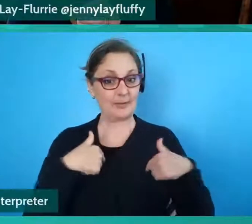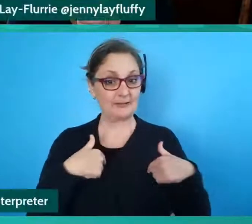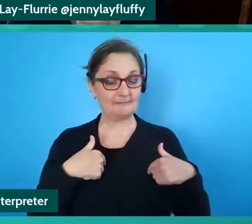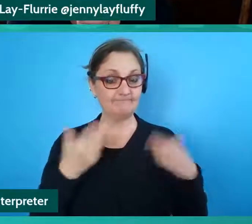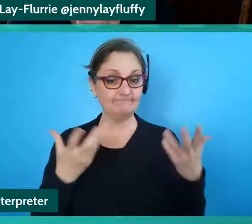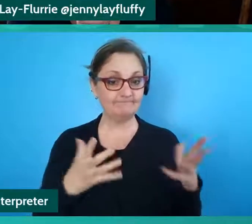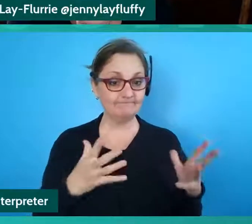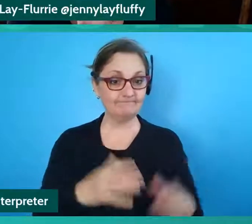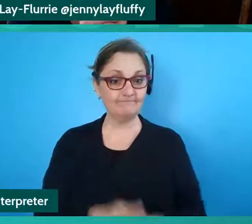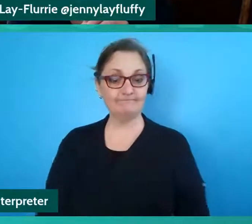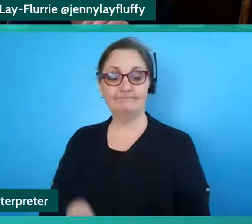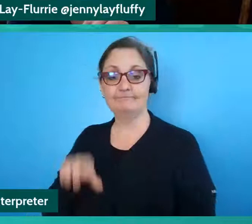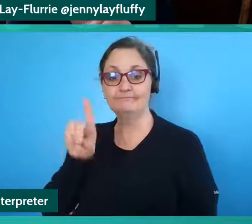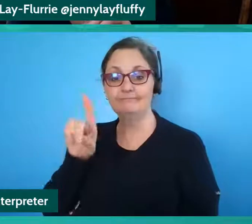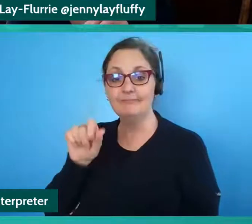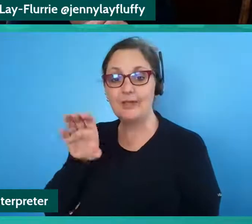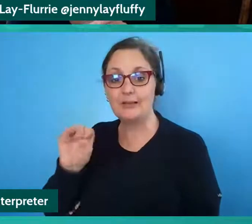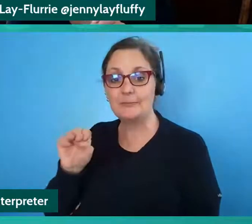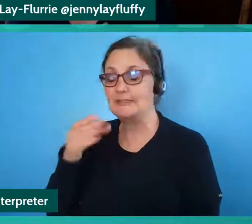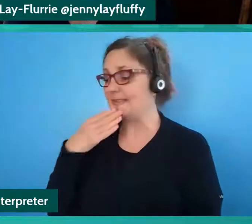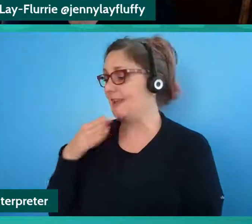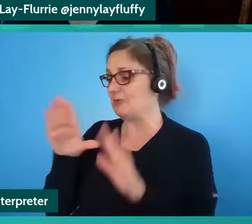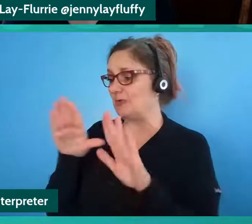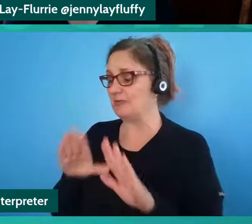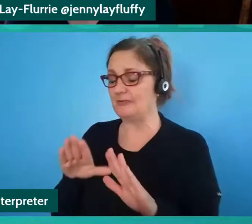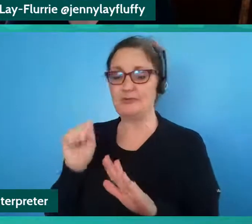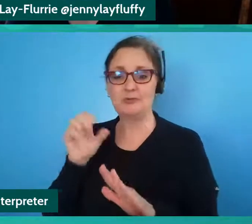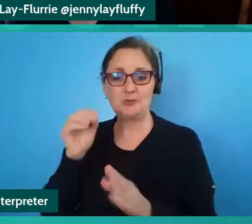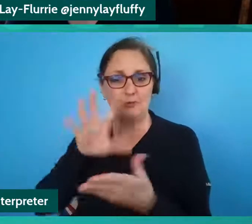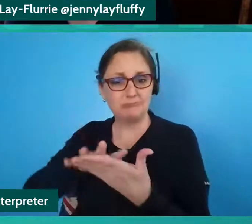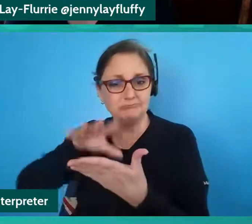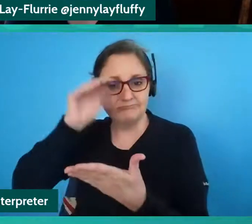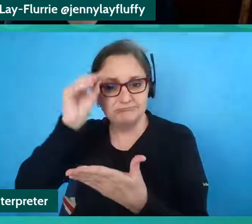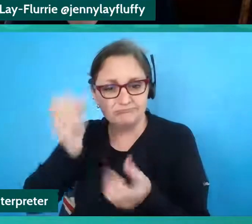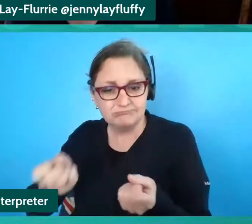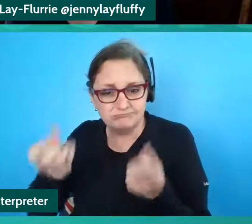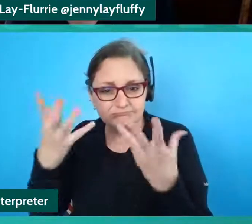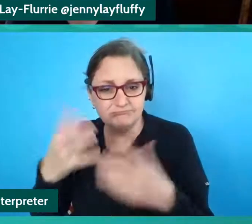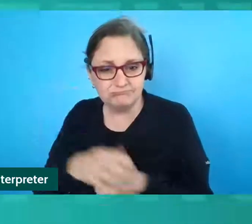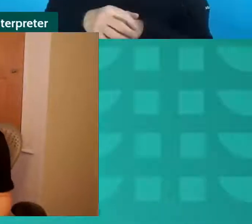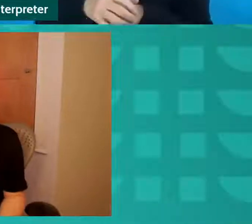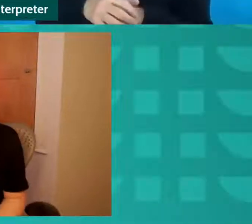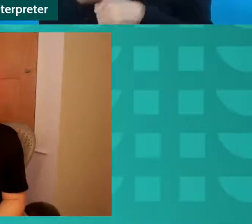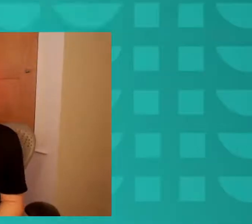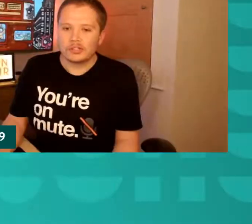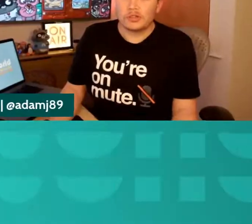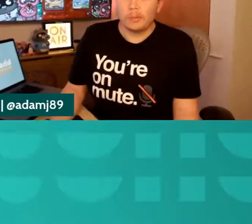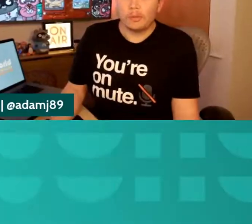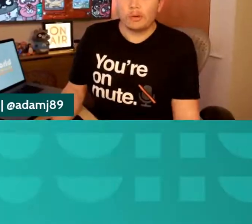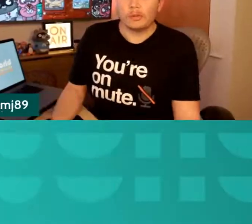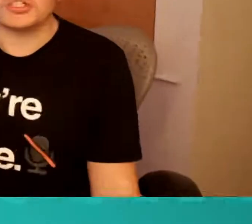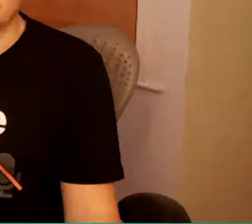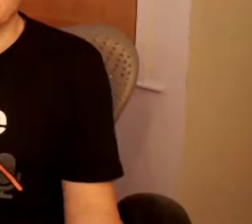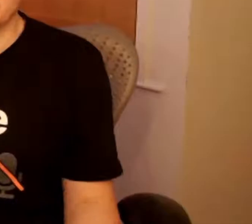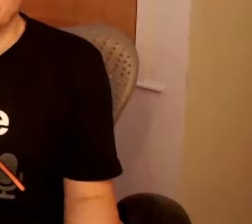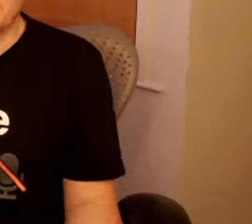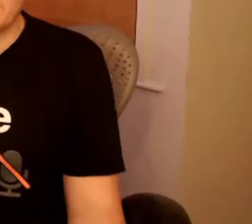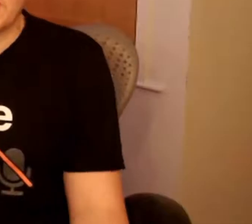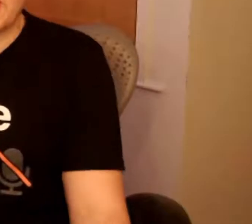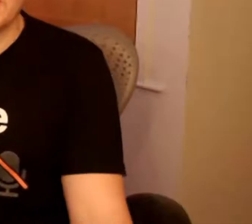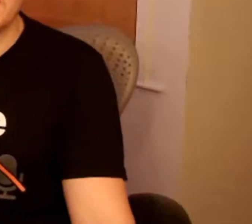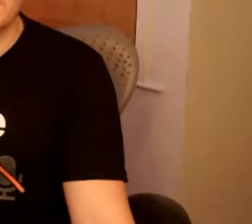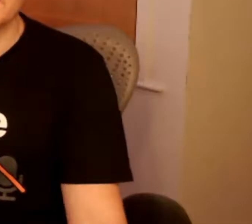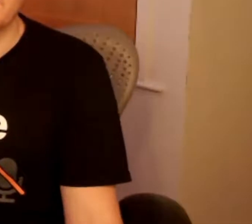Thank you so much. That was absolutely fantastic and so informative. And we'll see you again at the end of the show. So next up, we'll be chatting